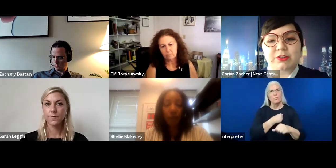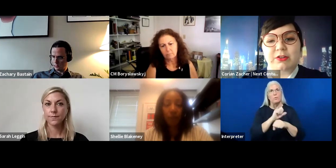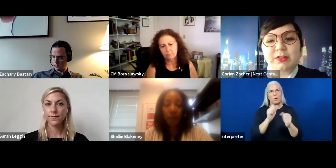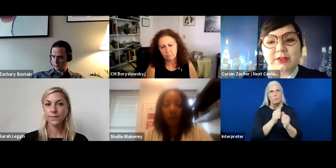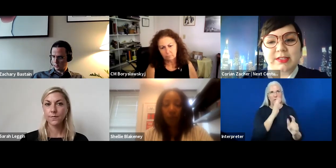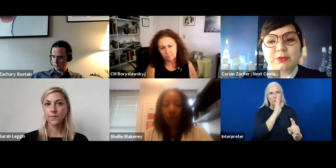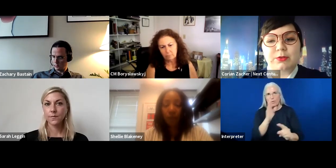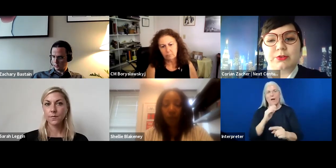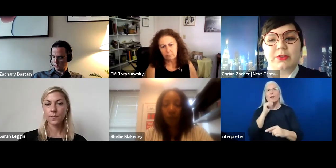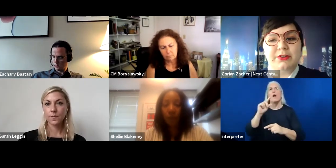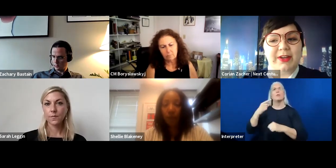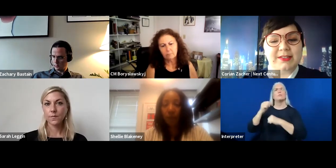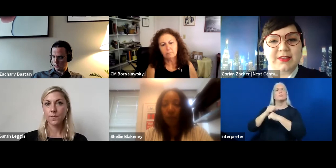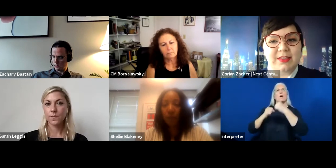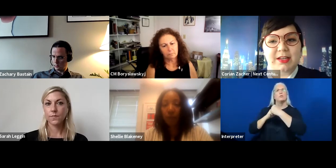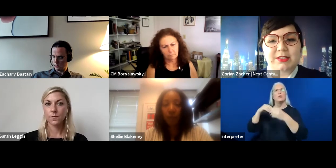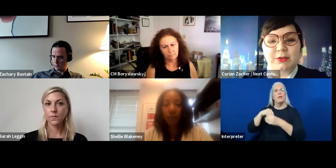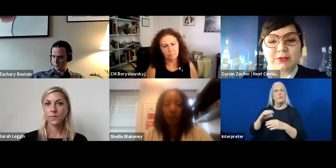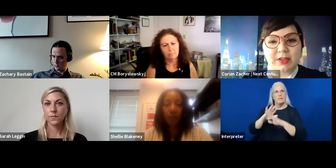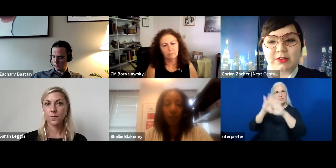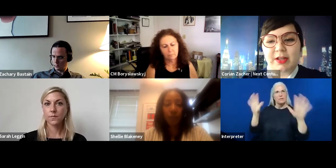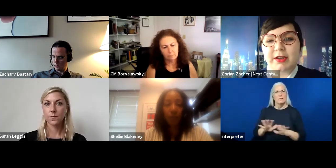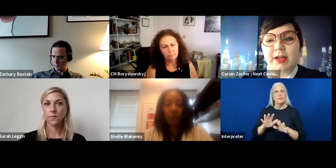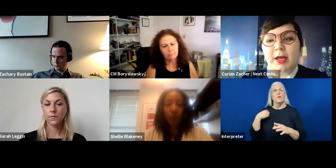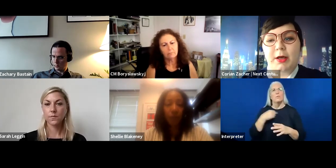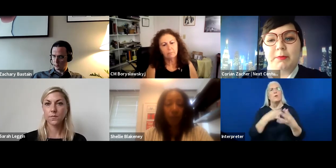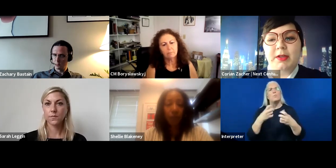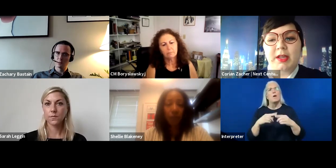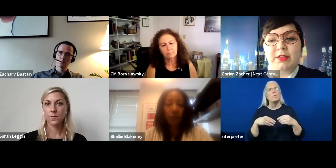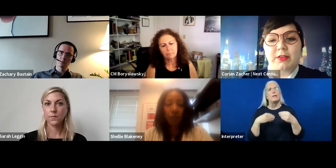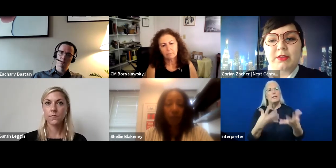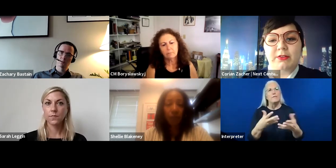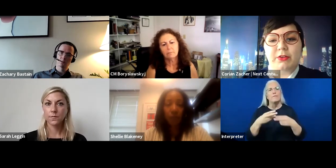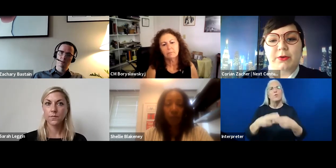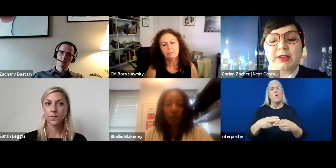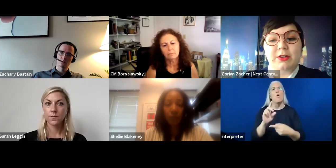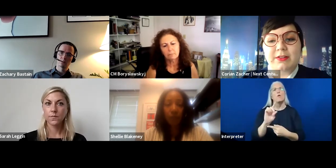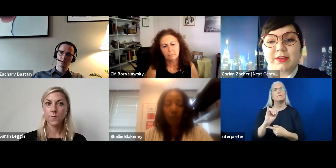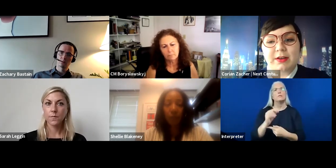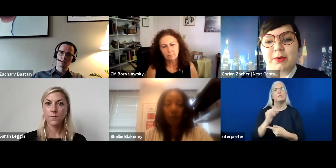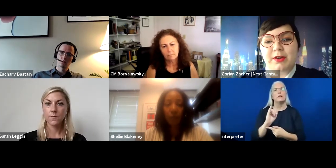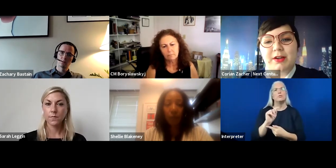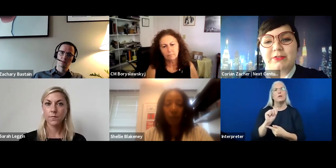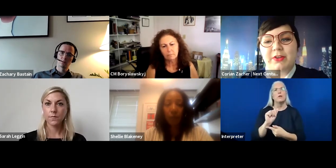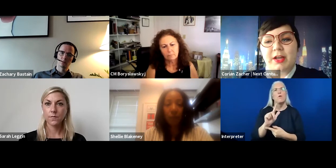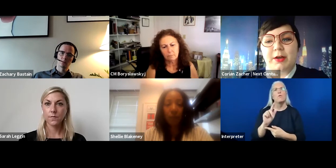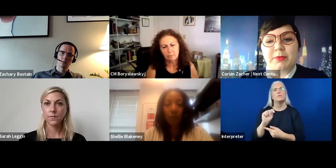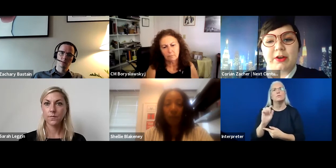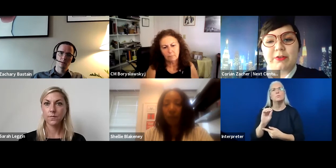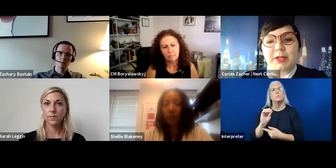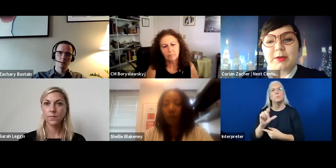have the digital literacy tools or the devices that they need to use the internet. And so an increasing number